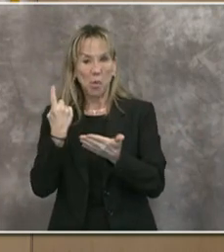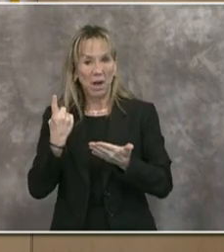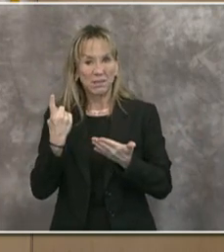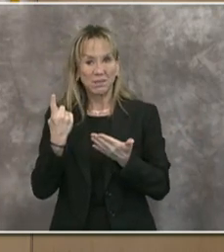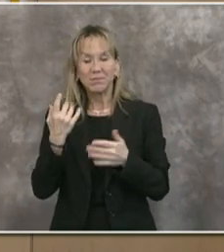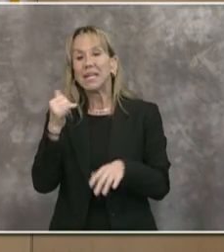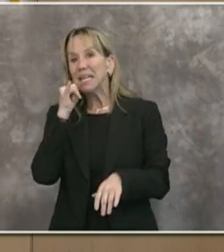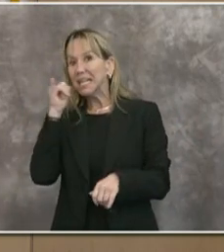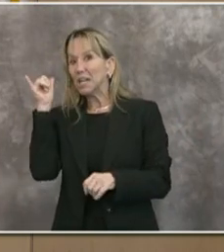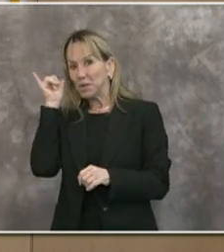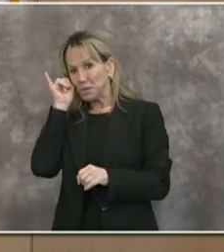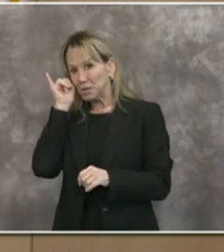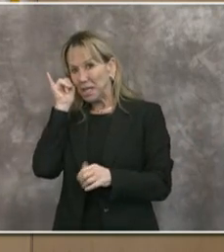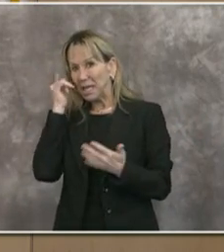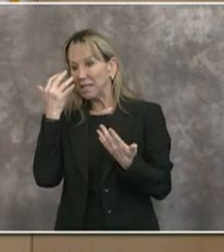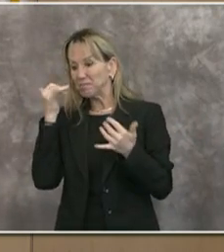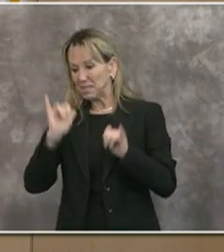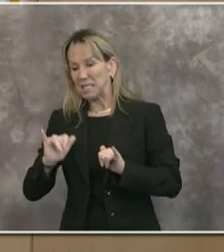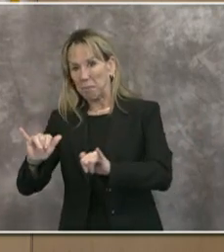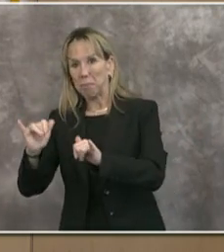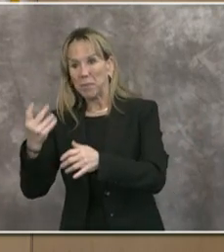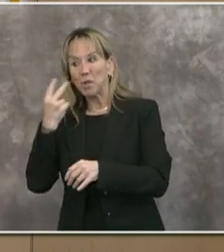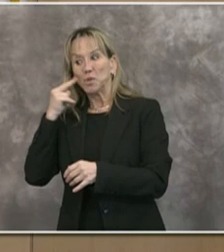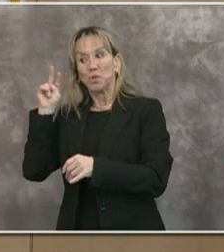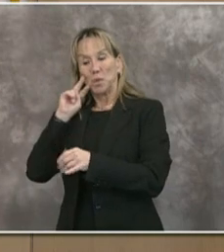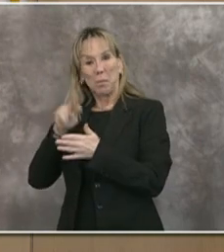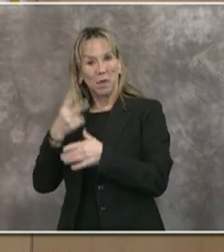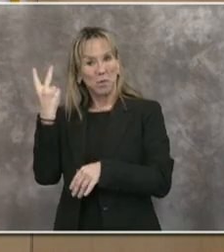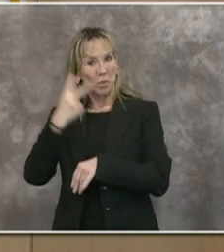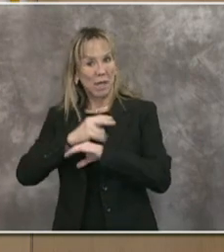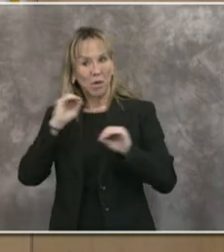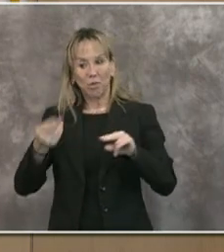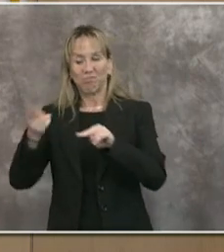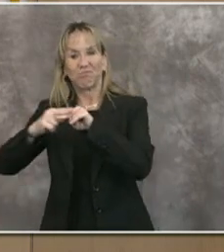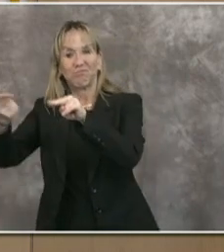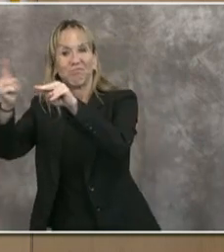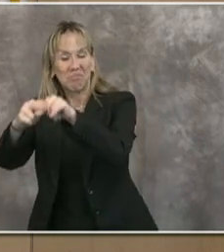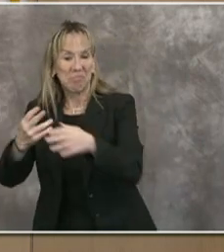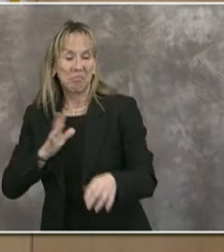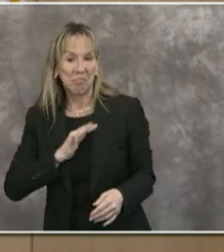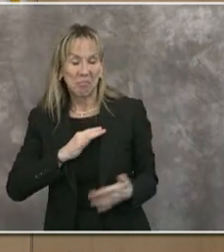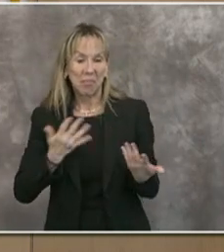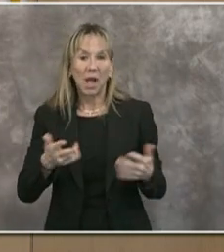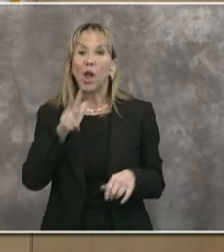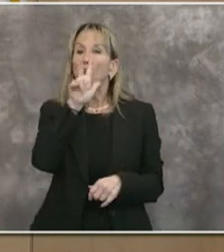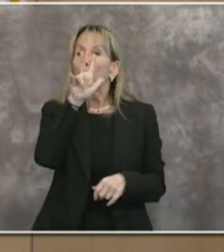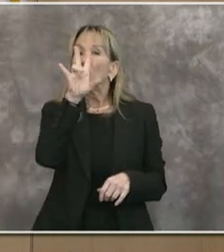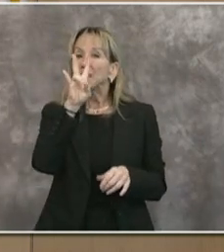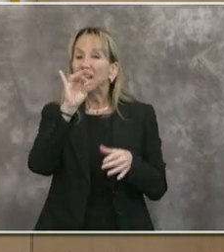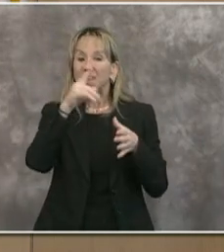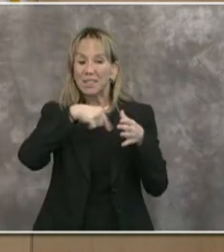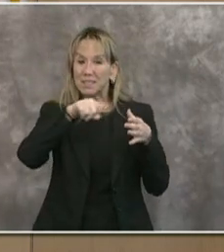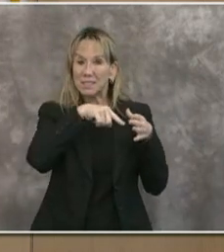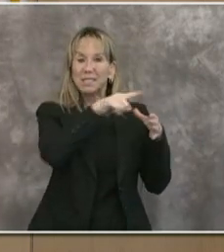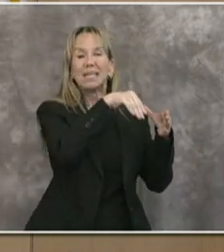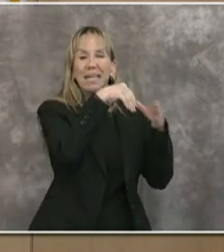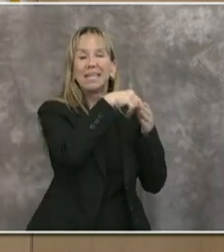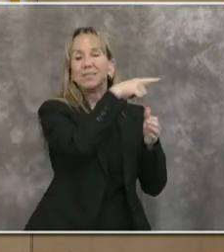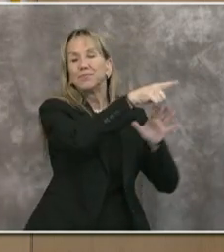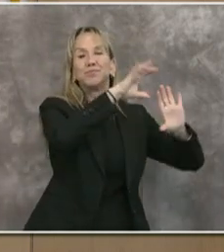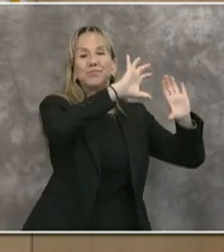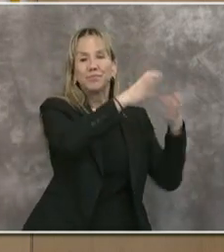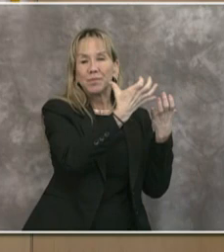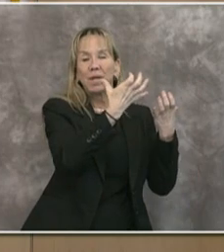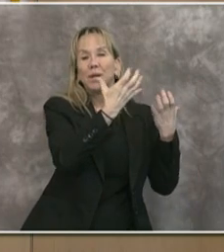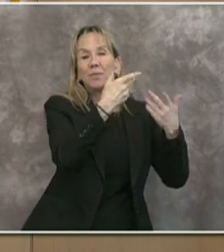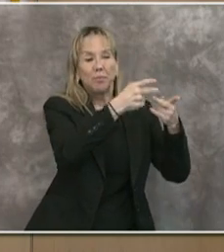reported yesterday nor the day before. Of these active outbreaks, 37 are in congregate facilities, which